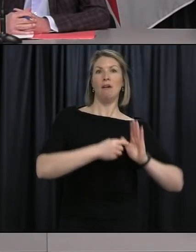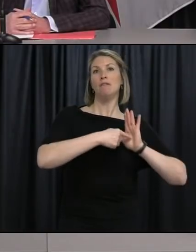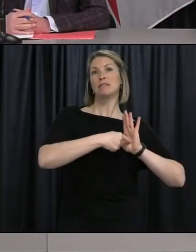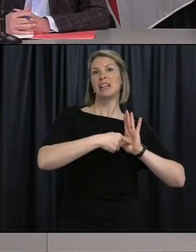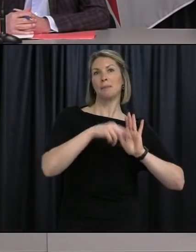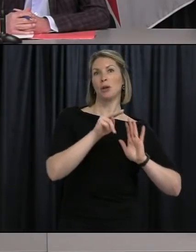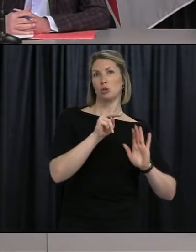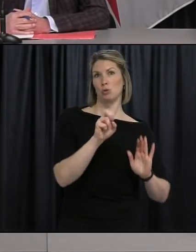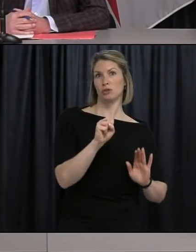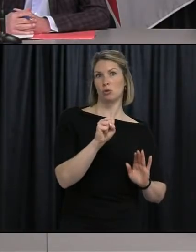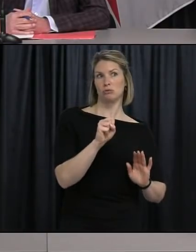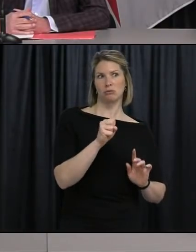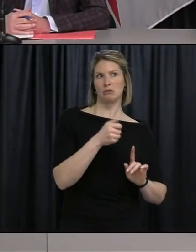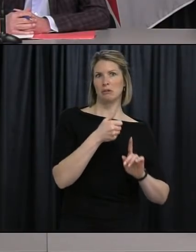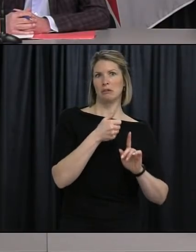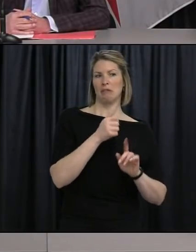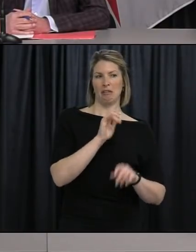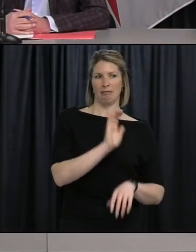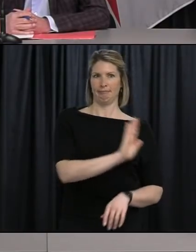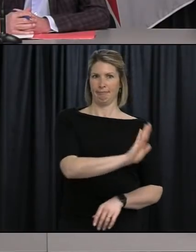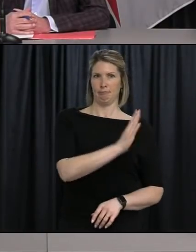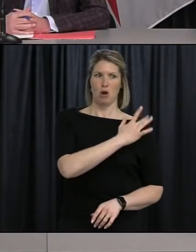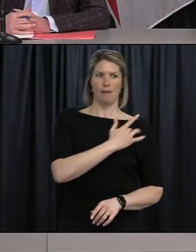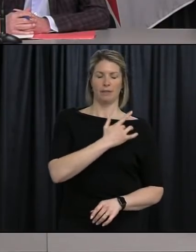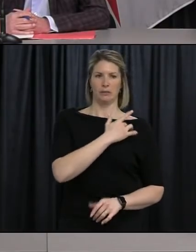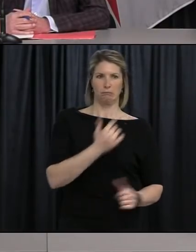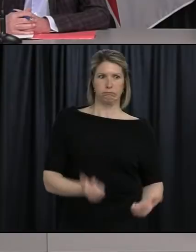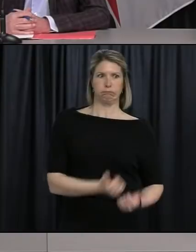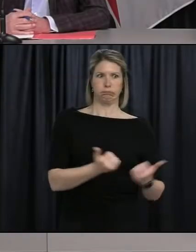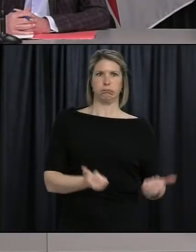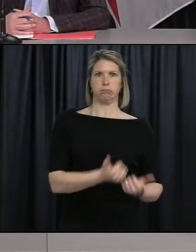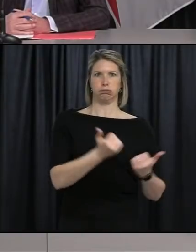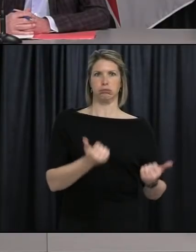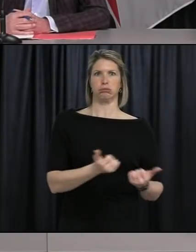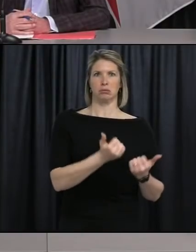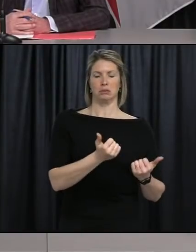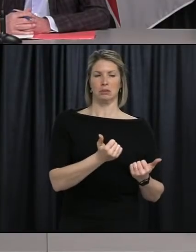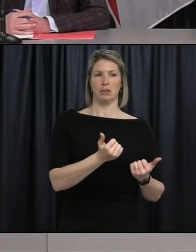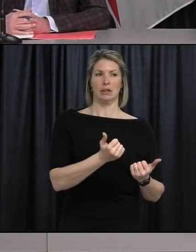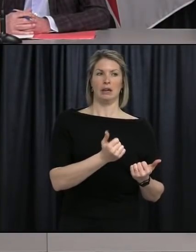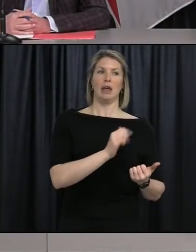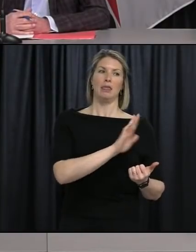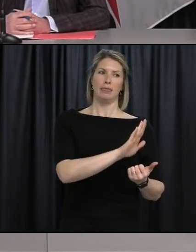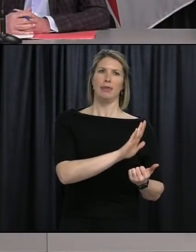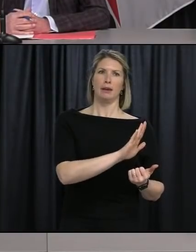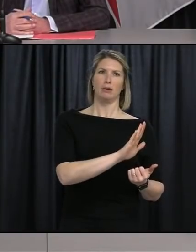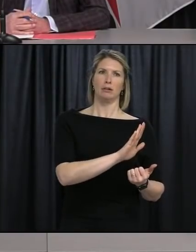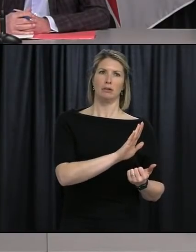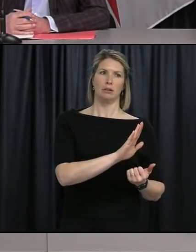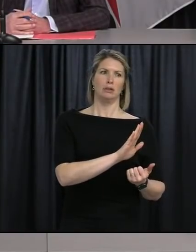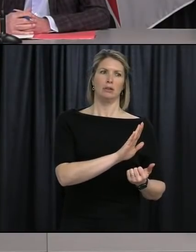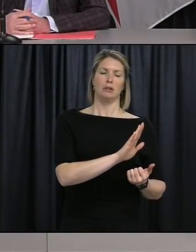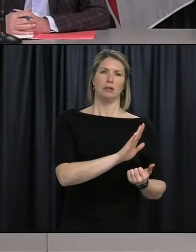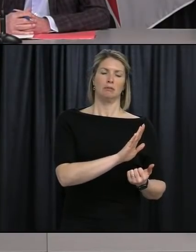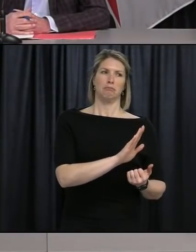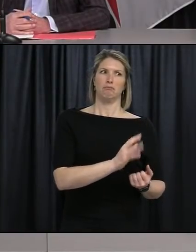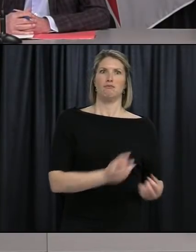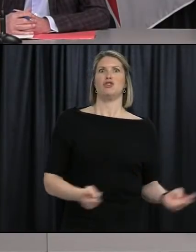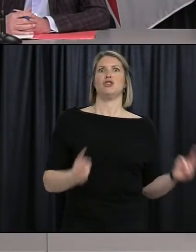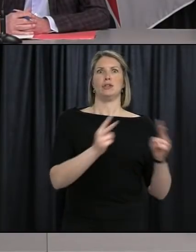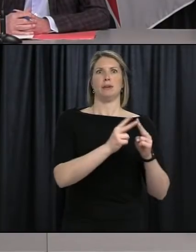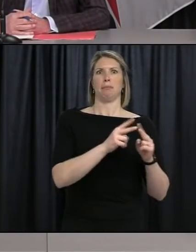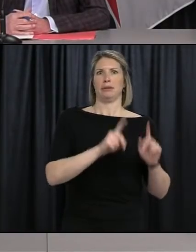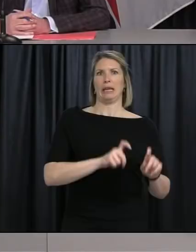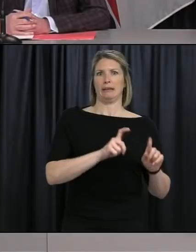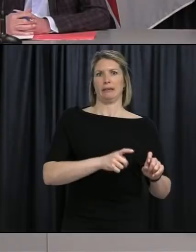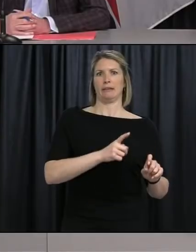doing a lot more tests, even when you factor in the fact that their population is about double ours. What do you say to people who are concerned that we